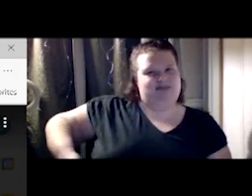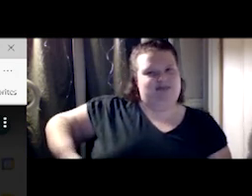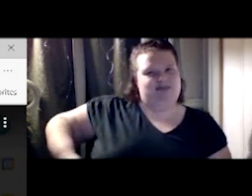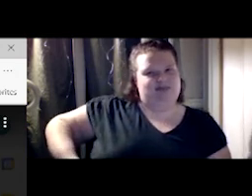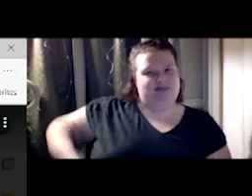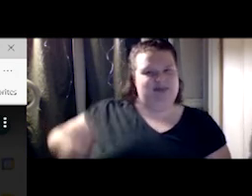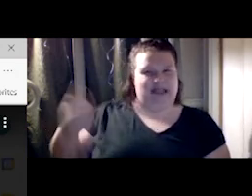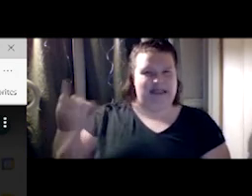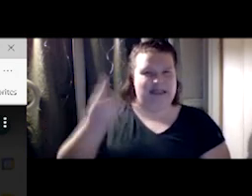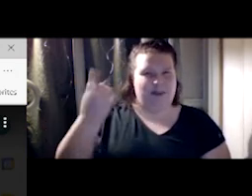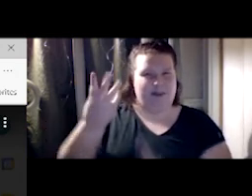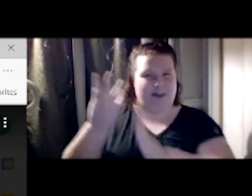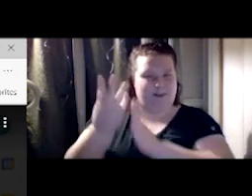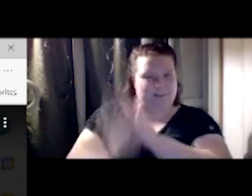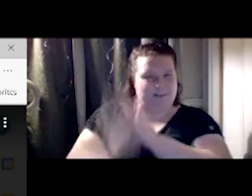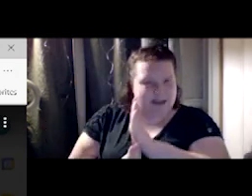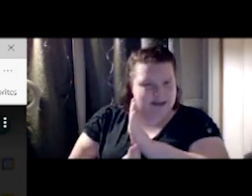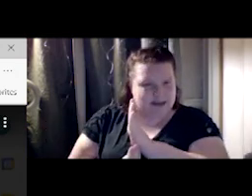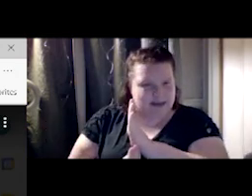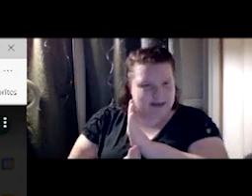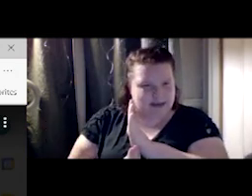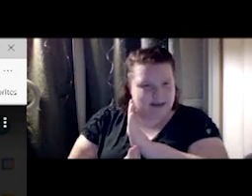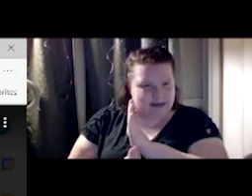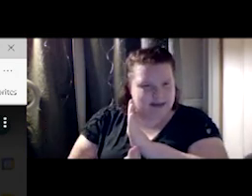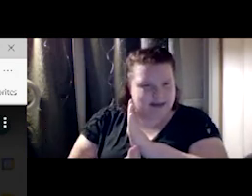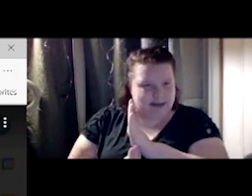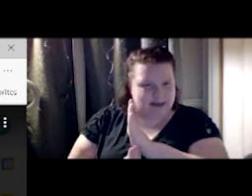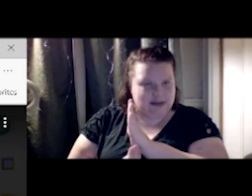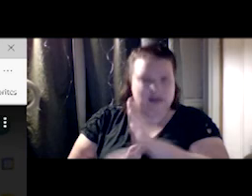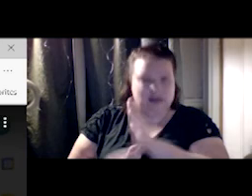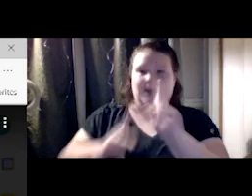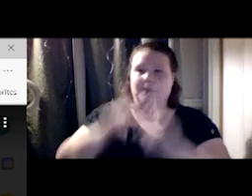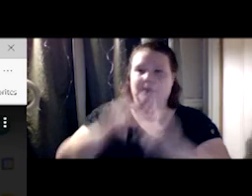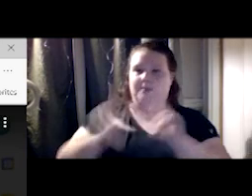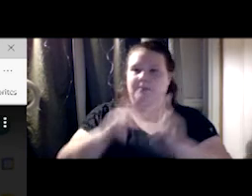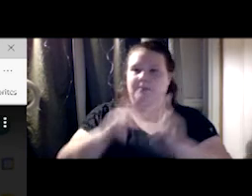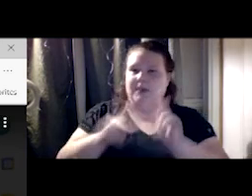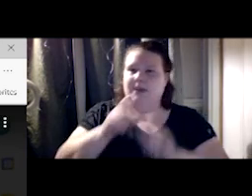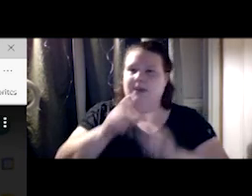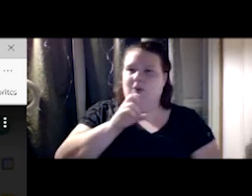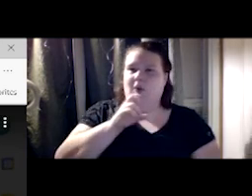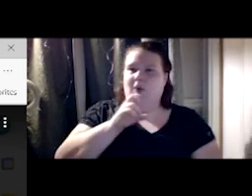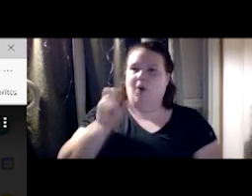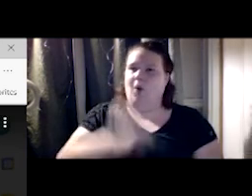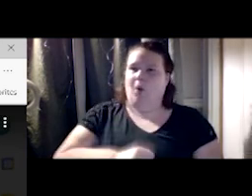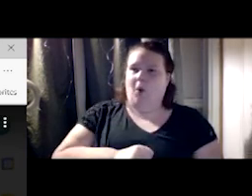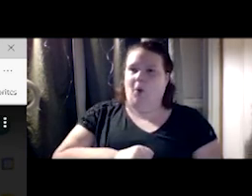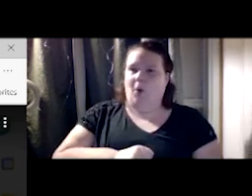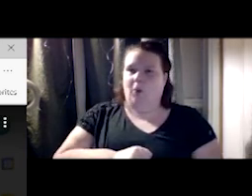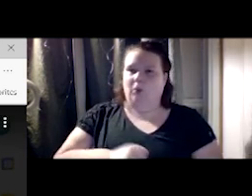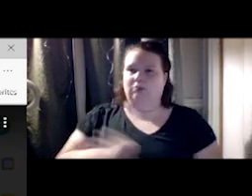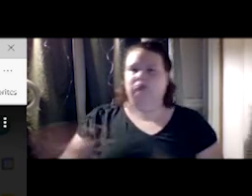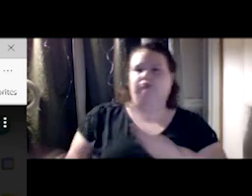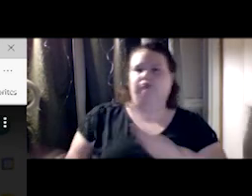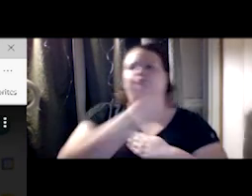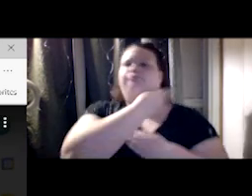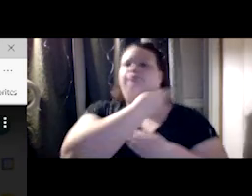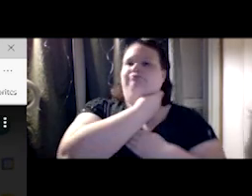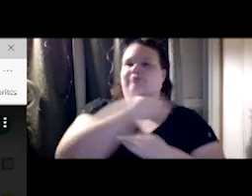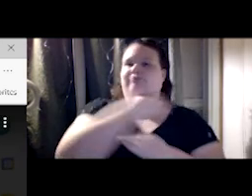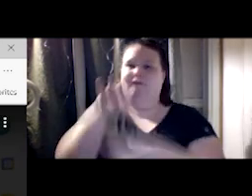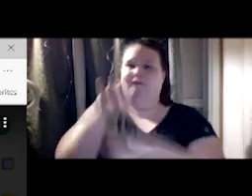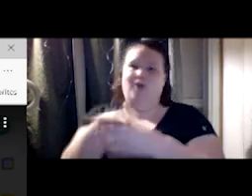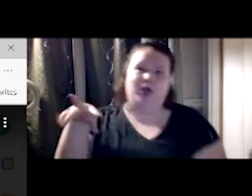bond, crusty old curmudgeons that wear sweaters like this, voting no. I'm just kind of wondering. Because